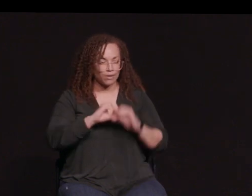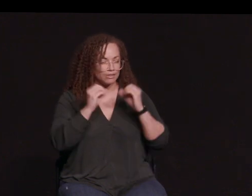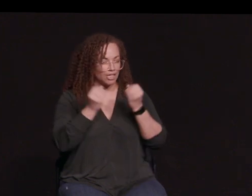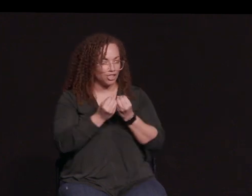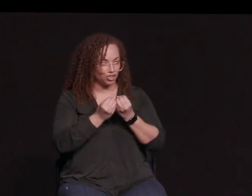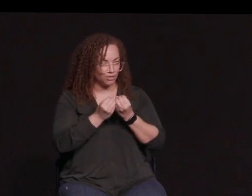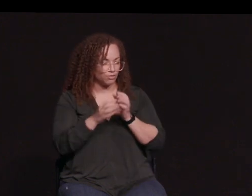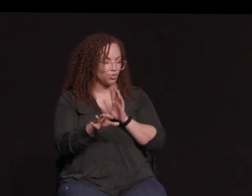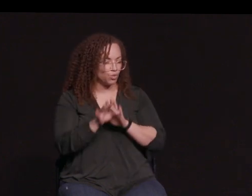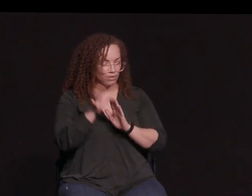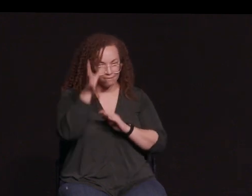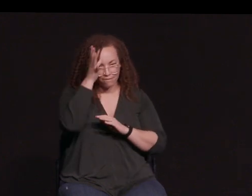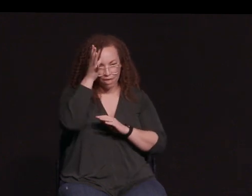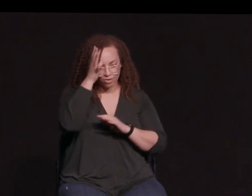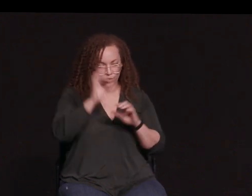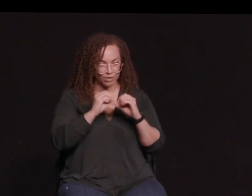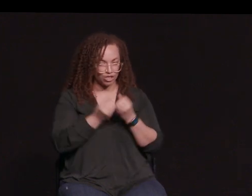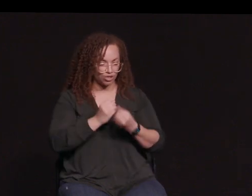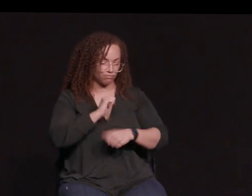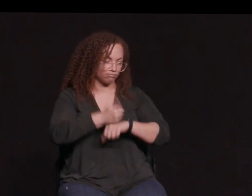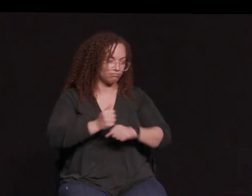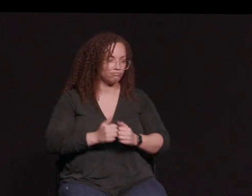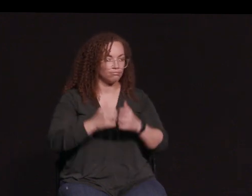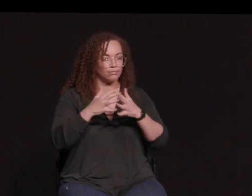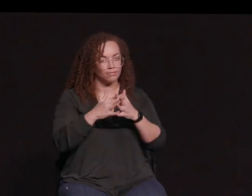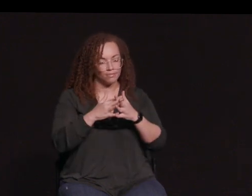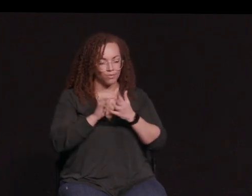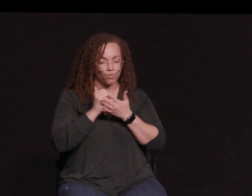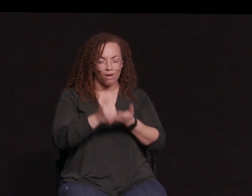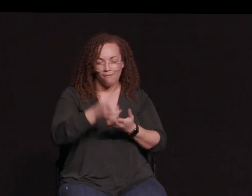who have lost children to state and police violence.